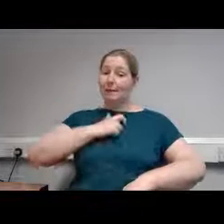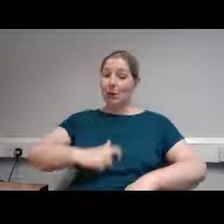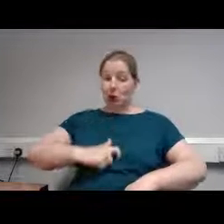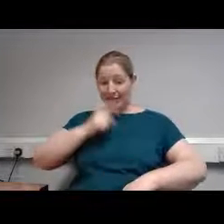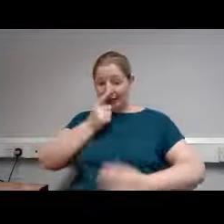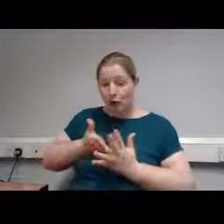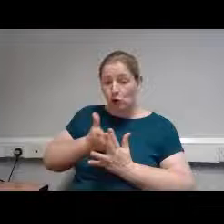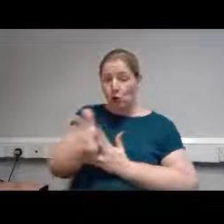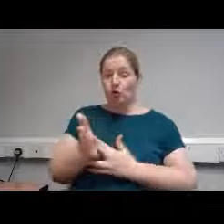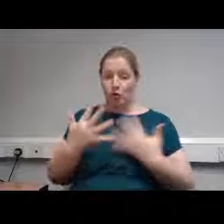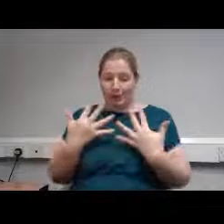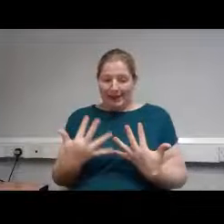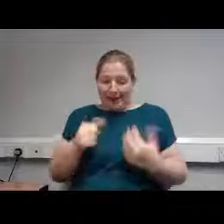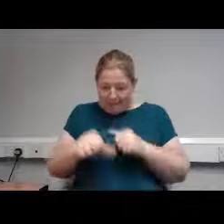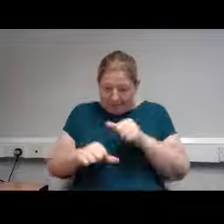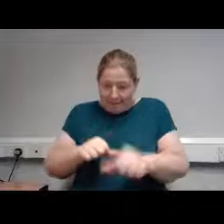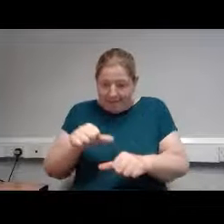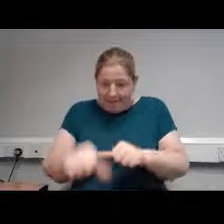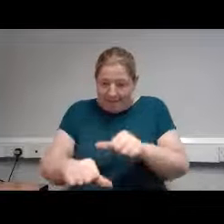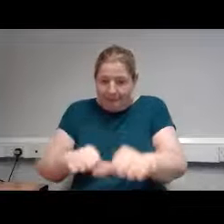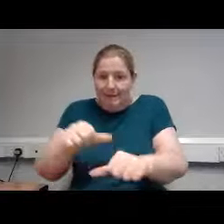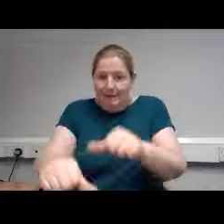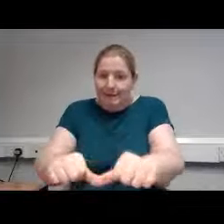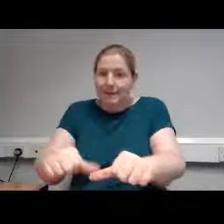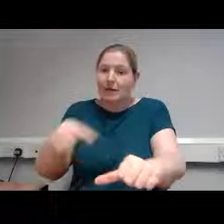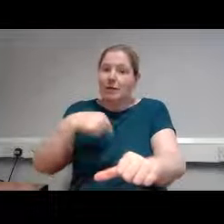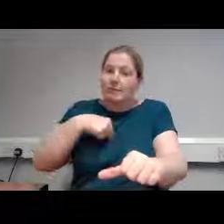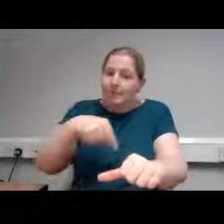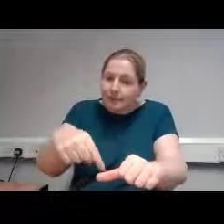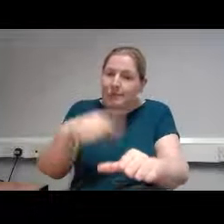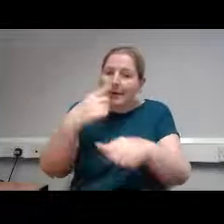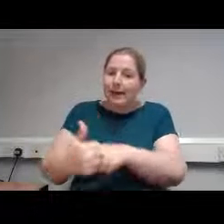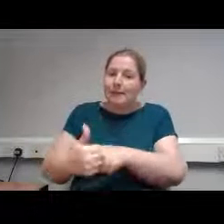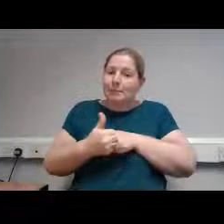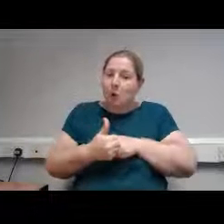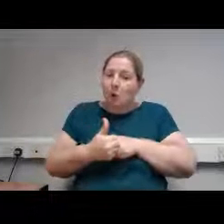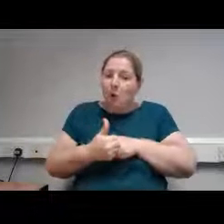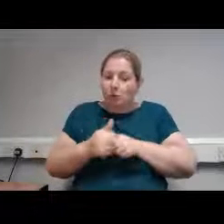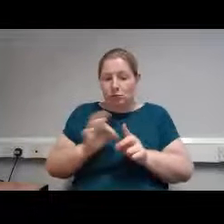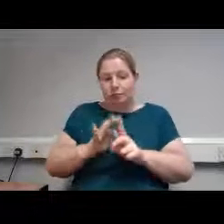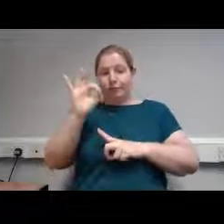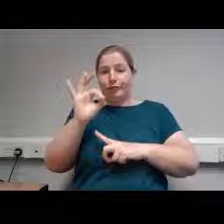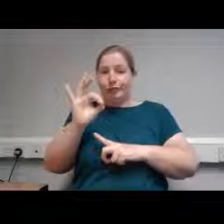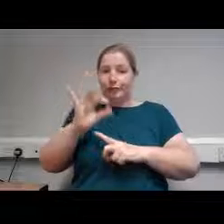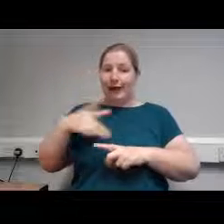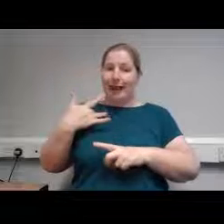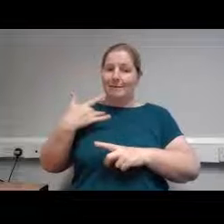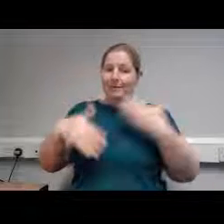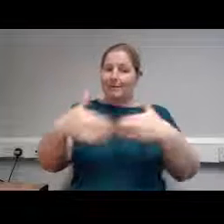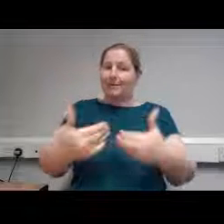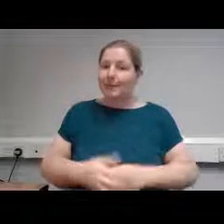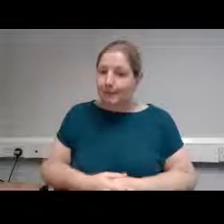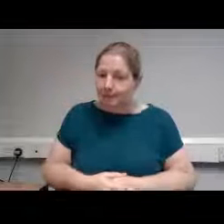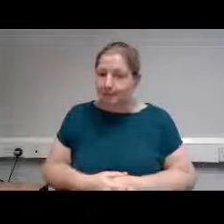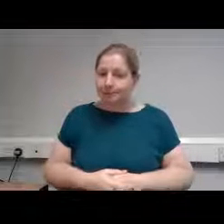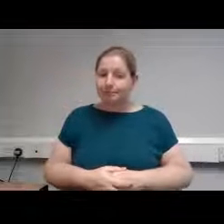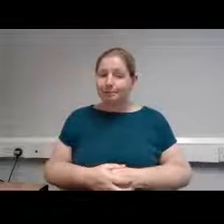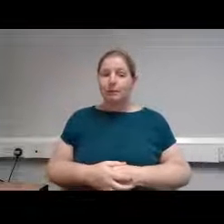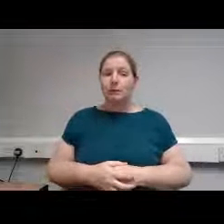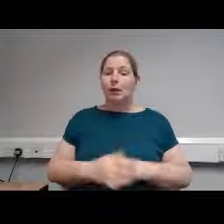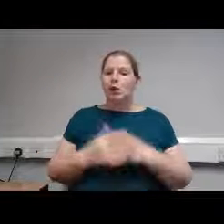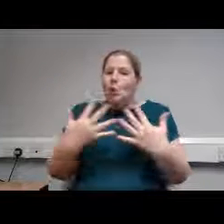the people that have got pain, these areas can support people who live with pain to live well with their pain. So they